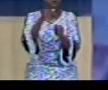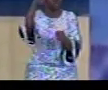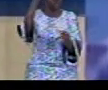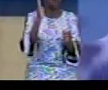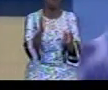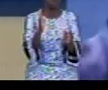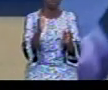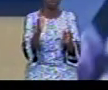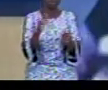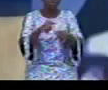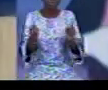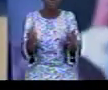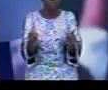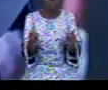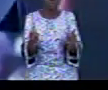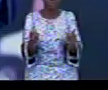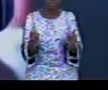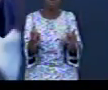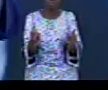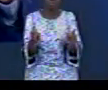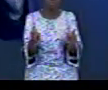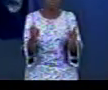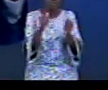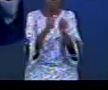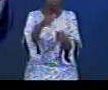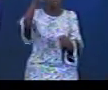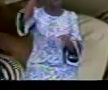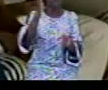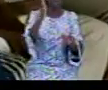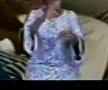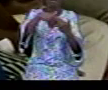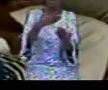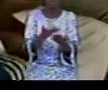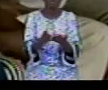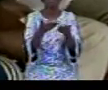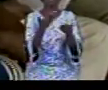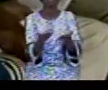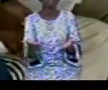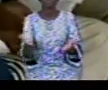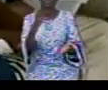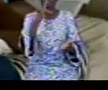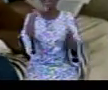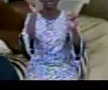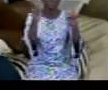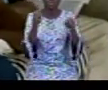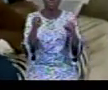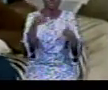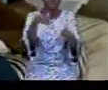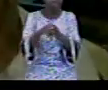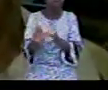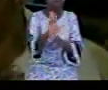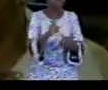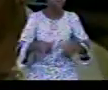For with God all things are possible." In your life,